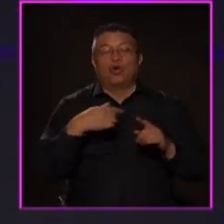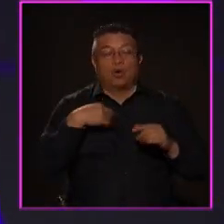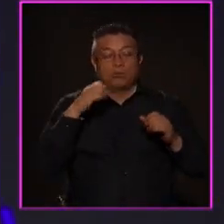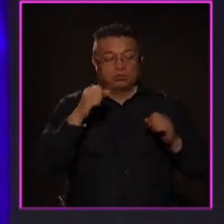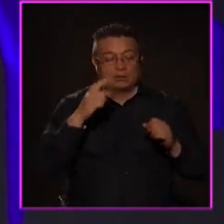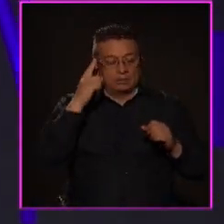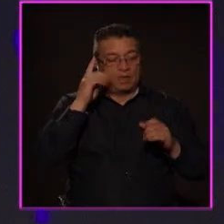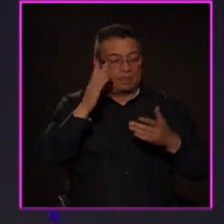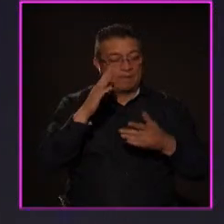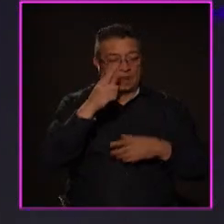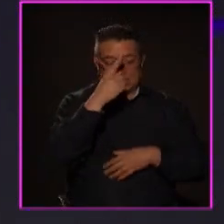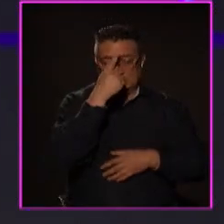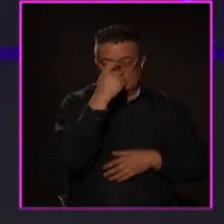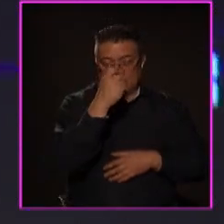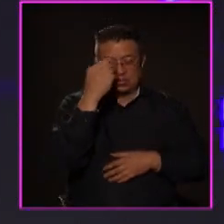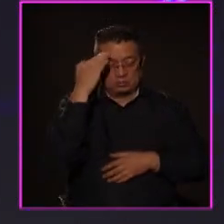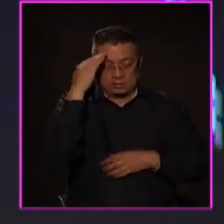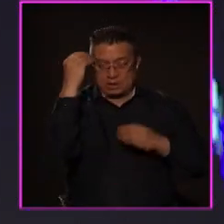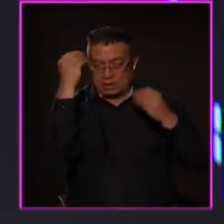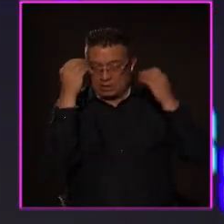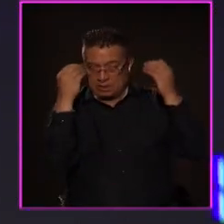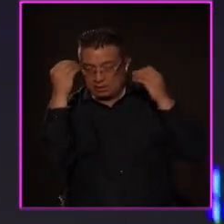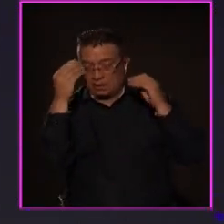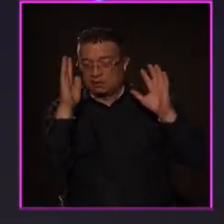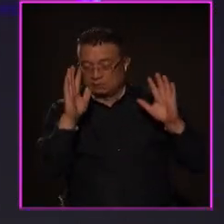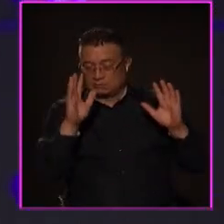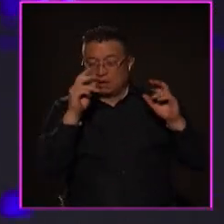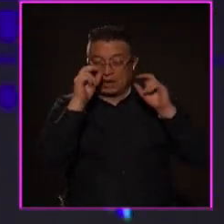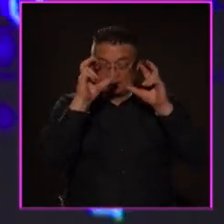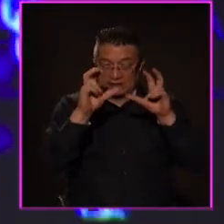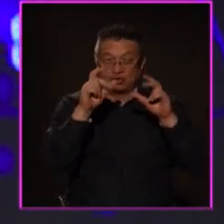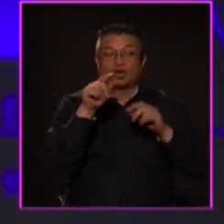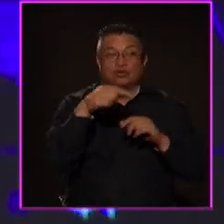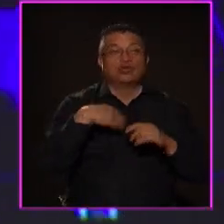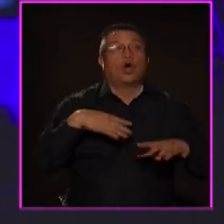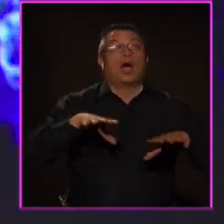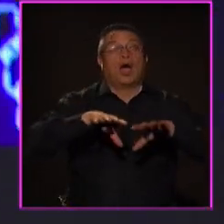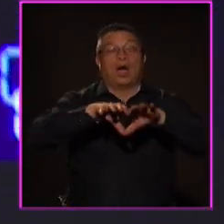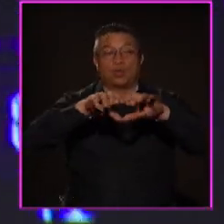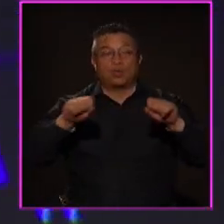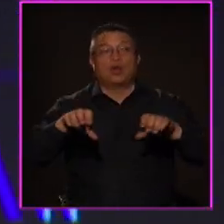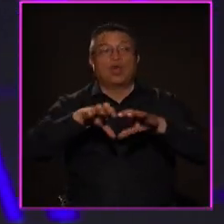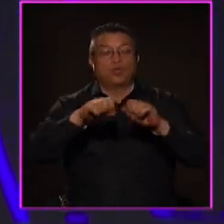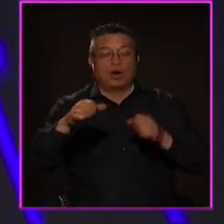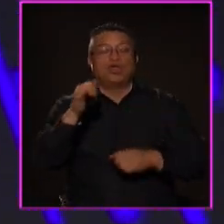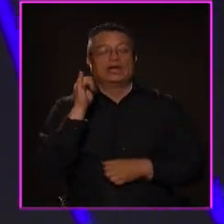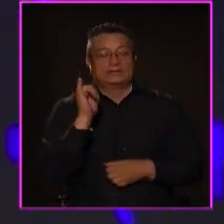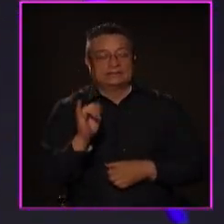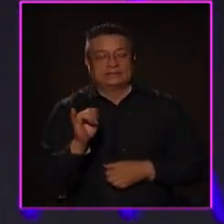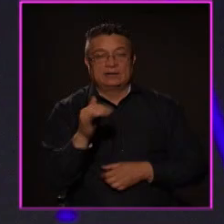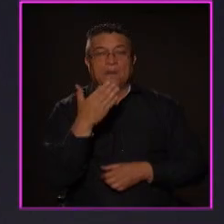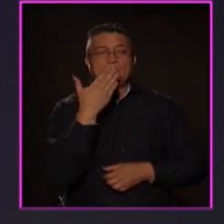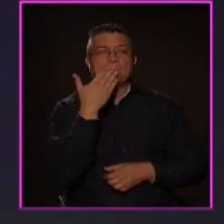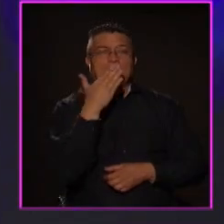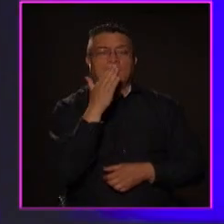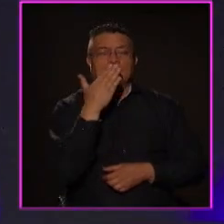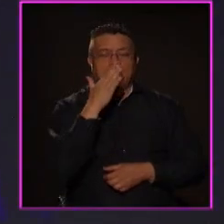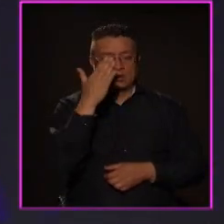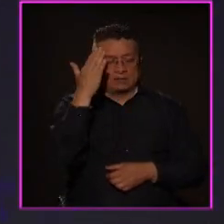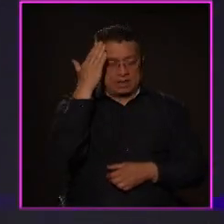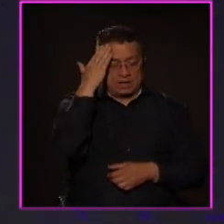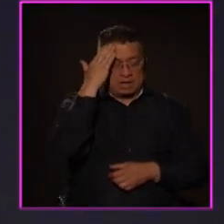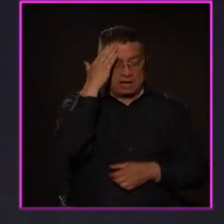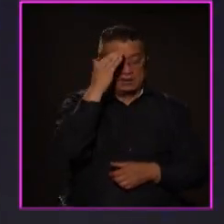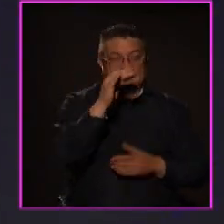I disagree with some of the best minds in AI, like Jeff Hinton, a fellow Canadian like me, who's one of the